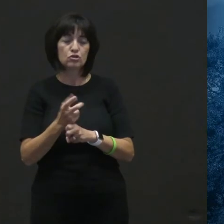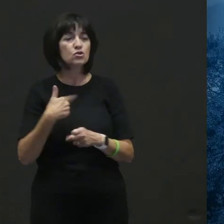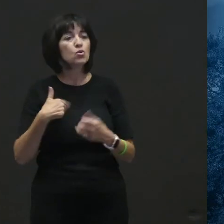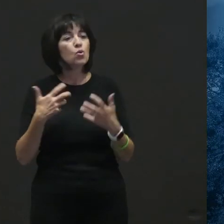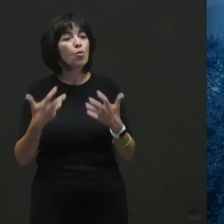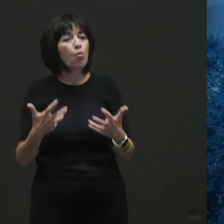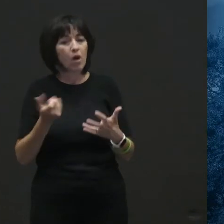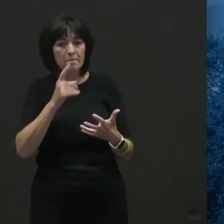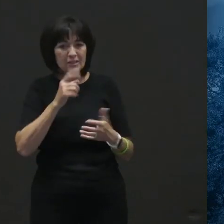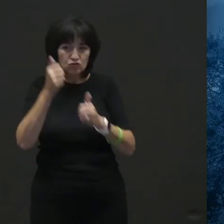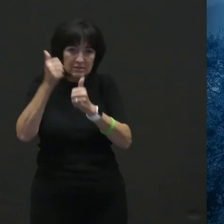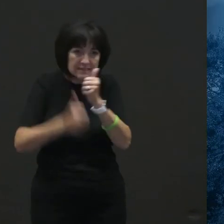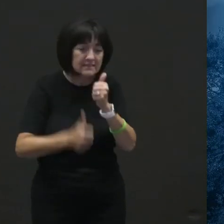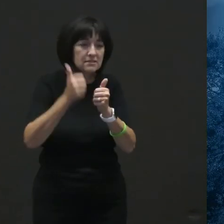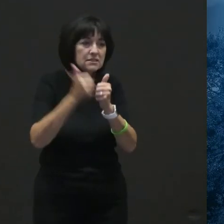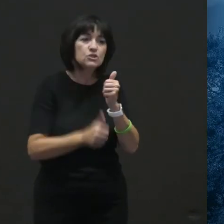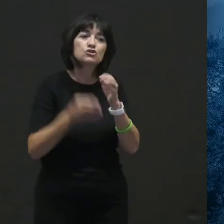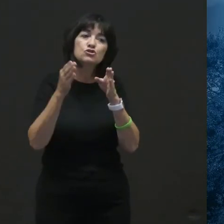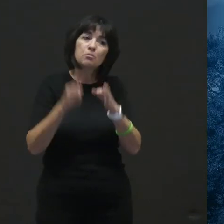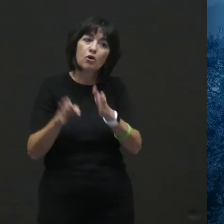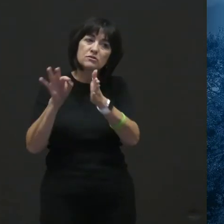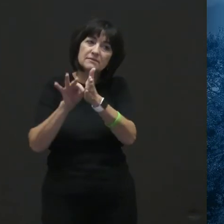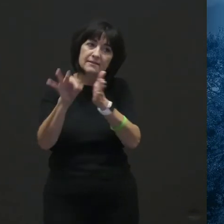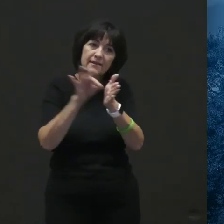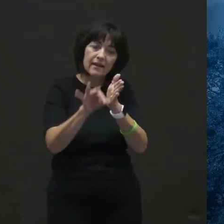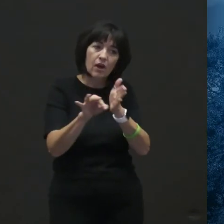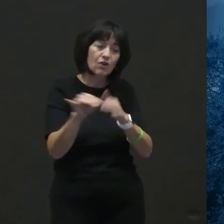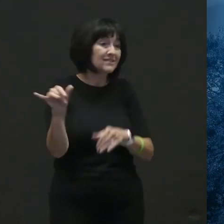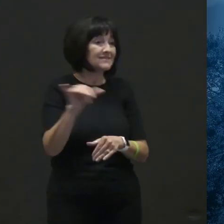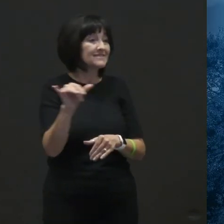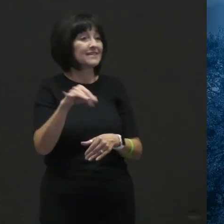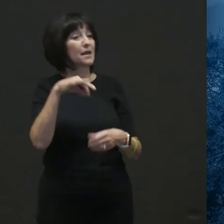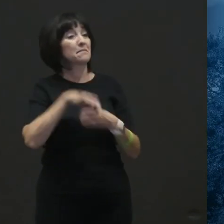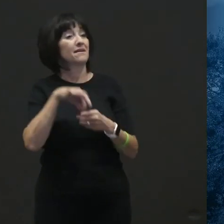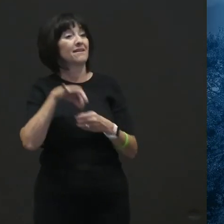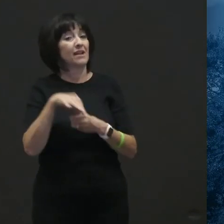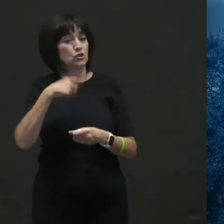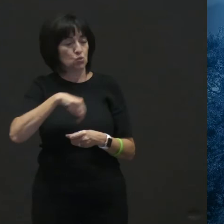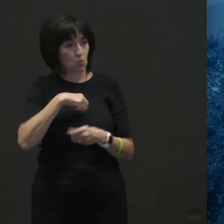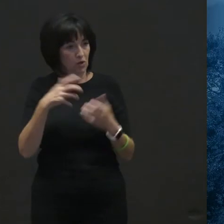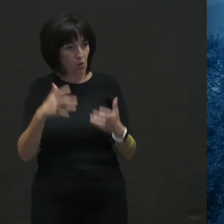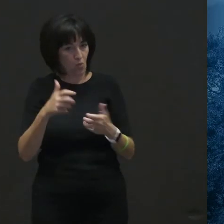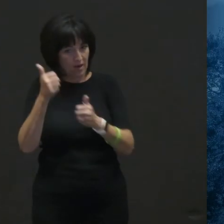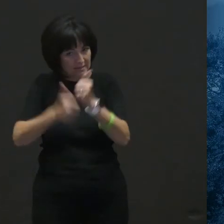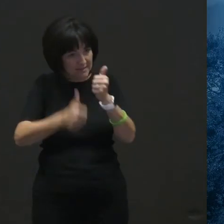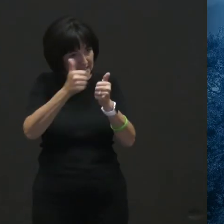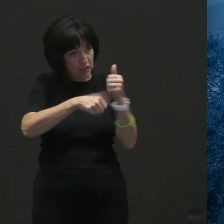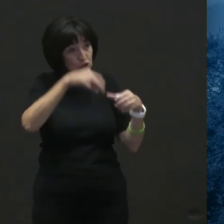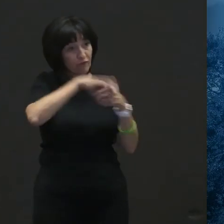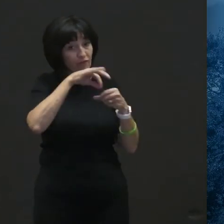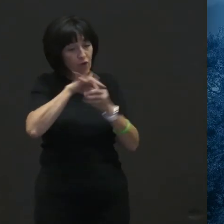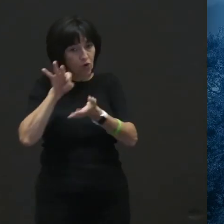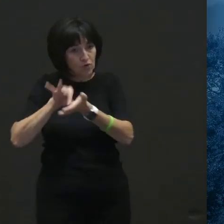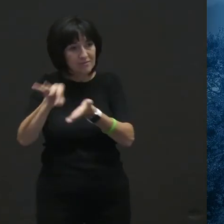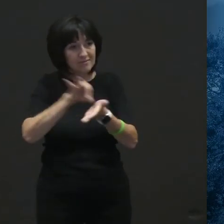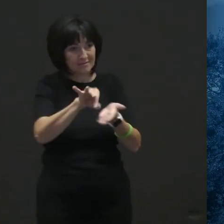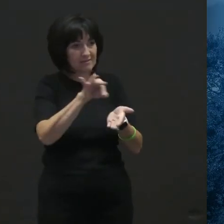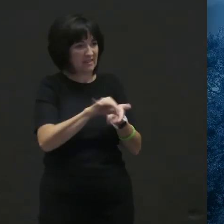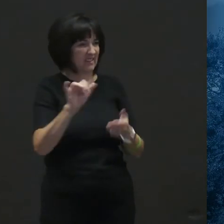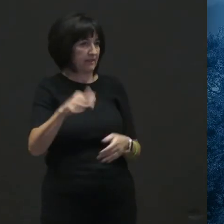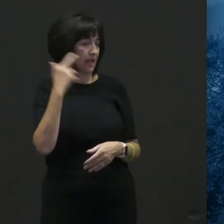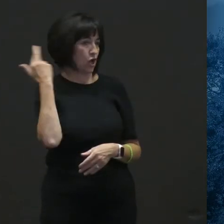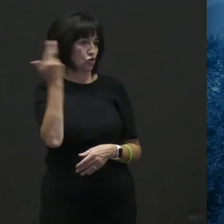is counted. Just like in the election, we want every vote to be counted, which is why we went to the